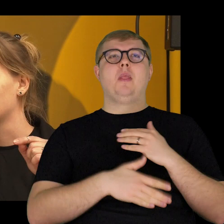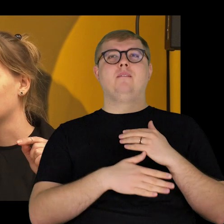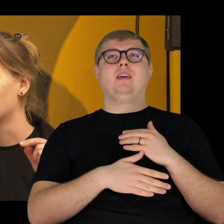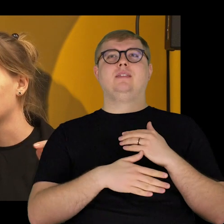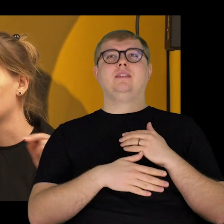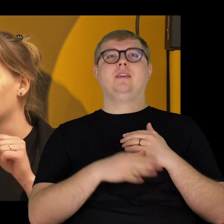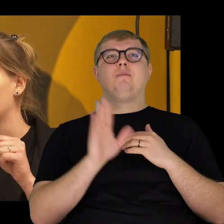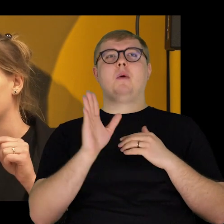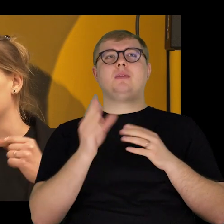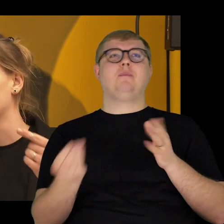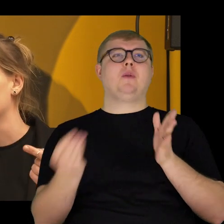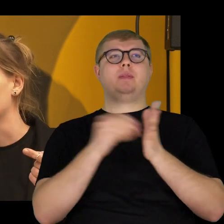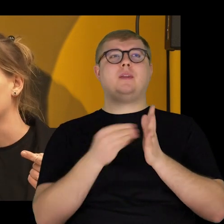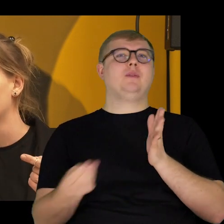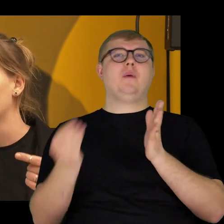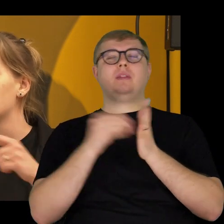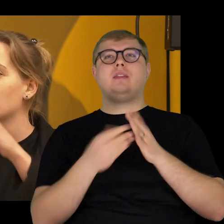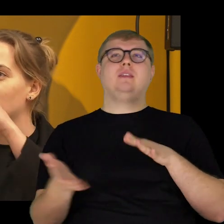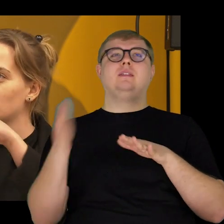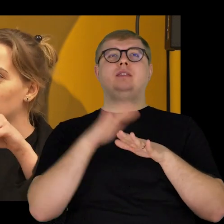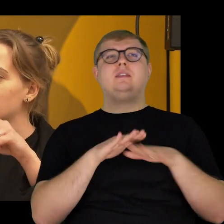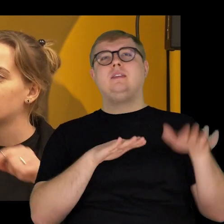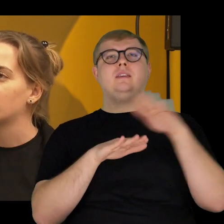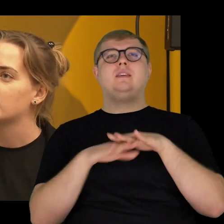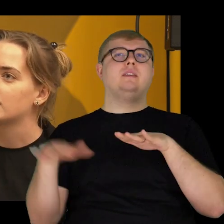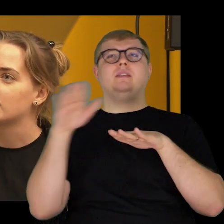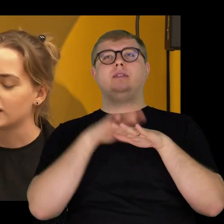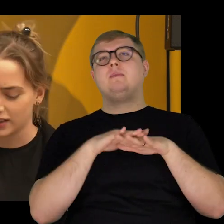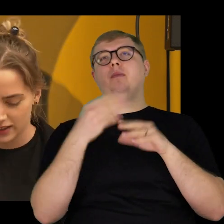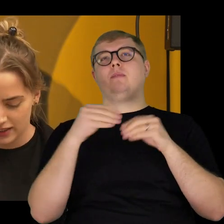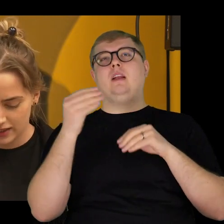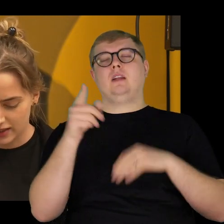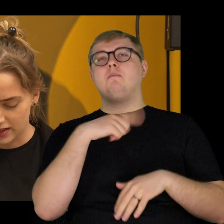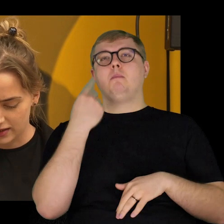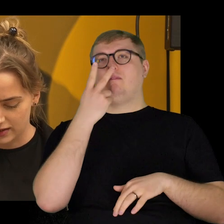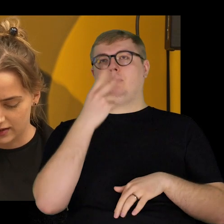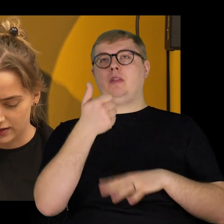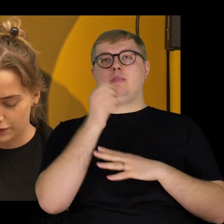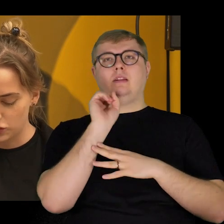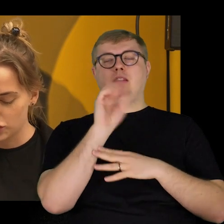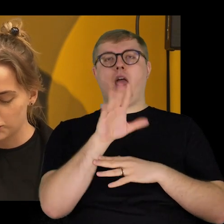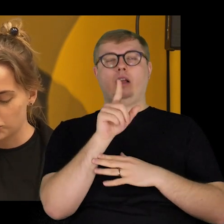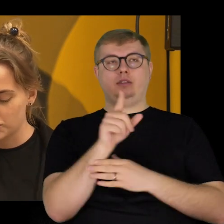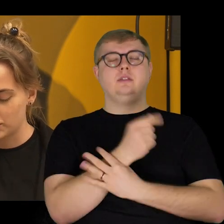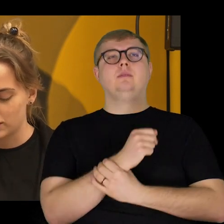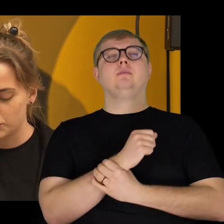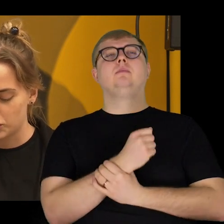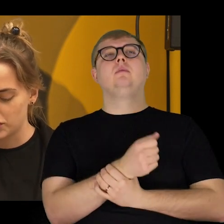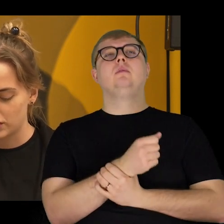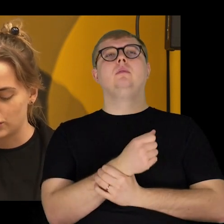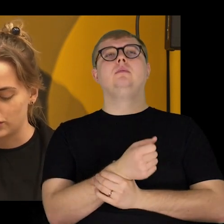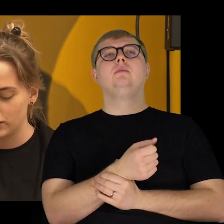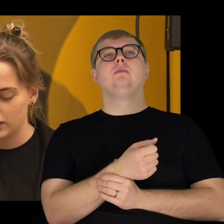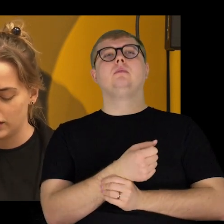of the temporality, the future. We saw at one slide that the future